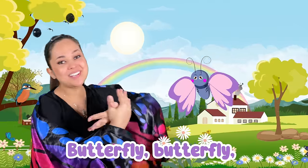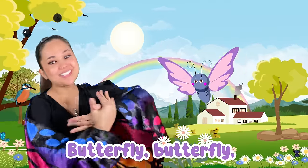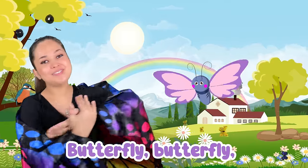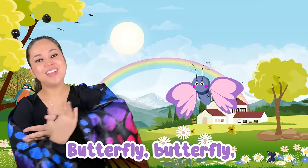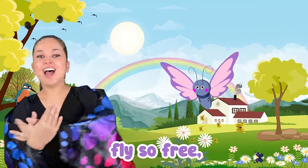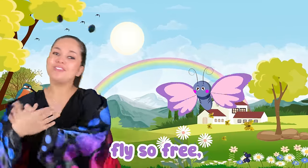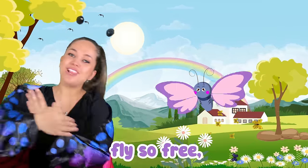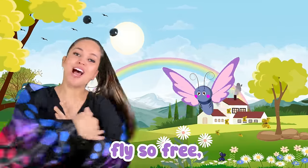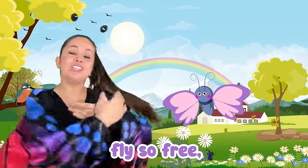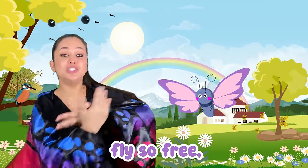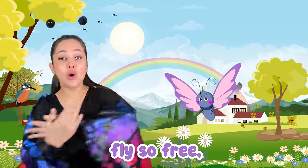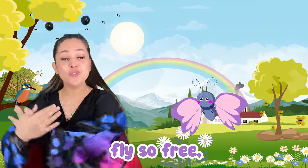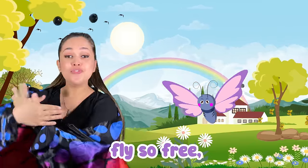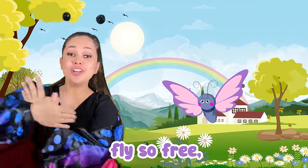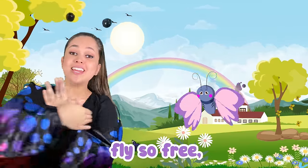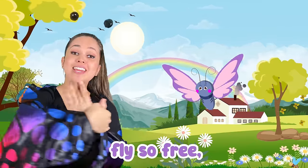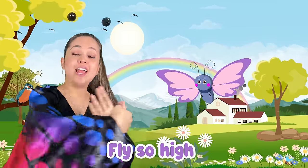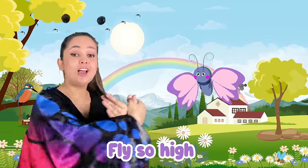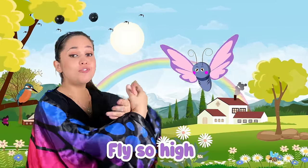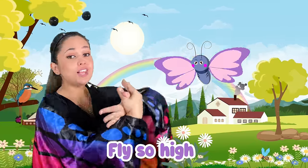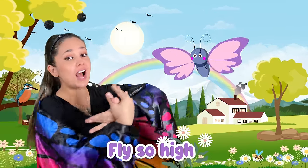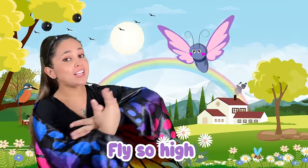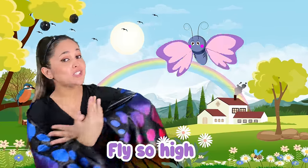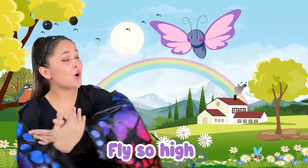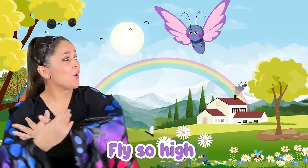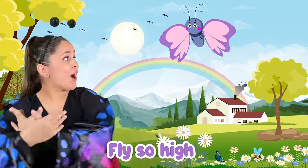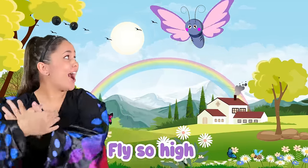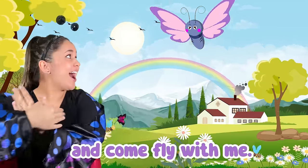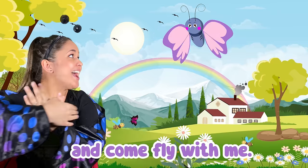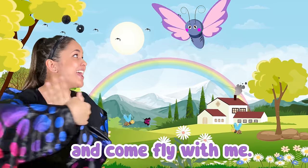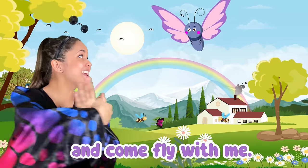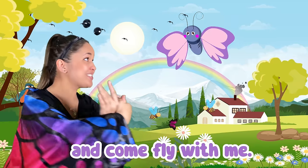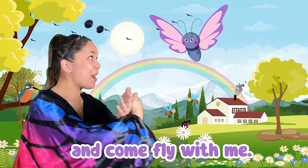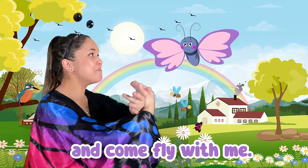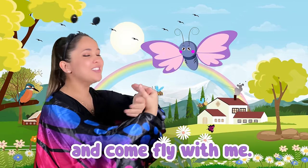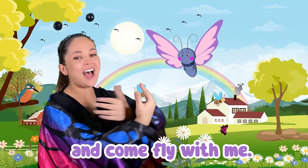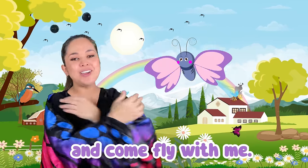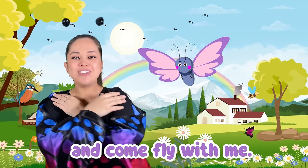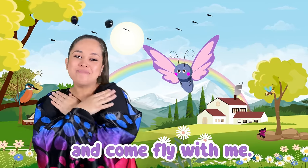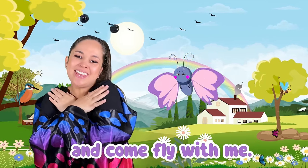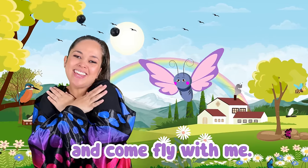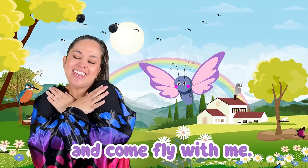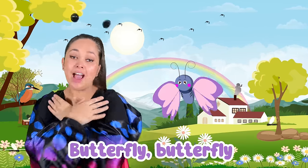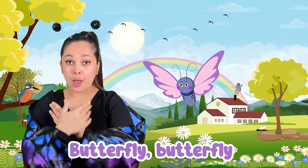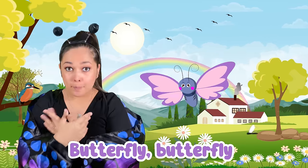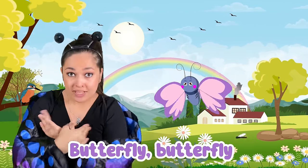Butterfly, butterfly, fly so free. Fly so high and come fly with